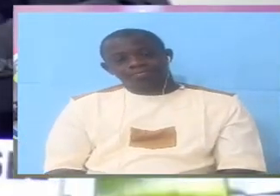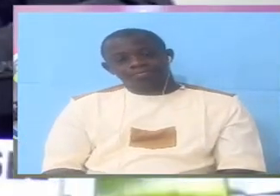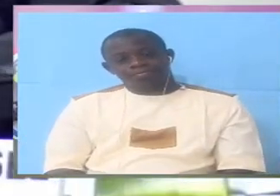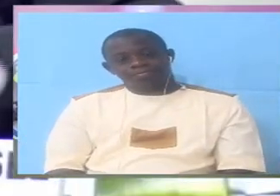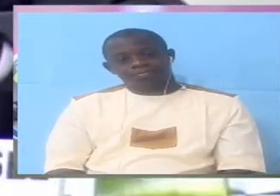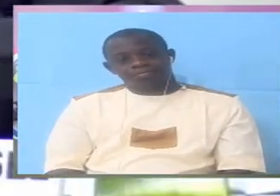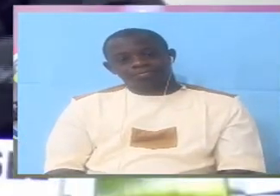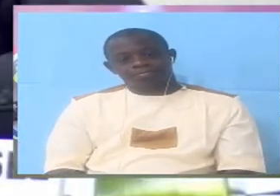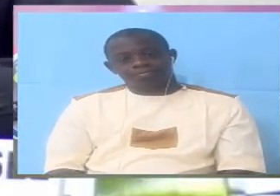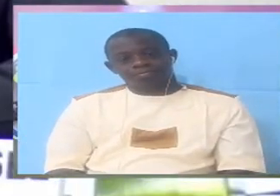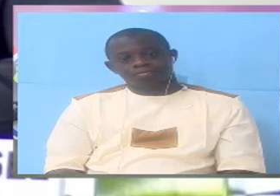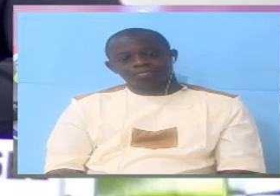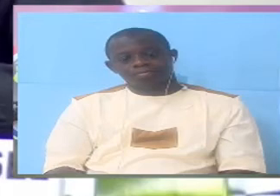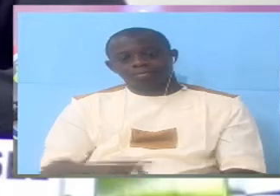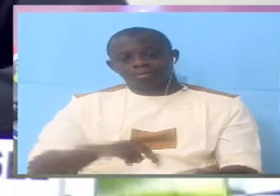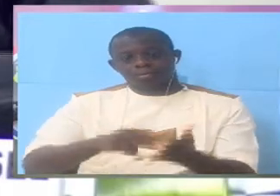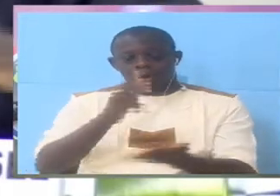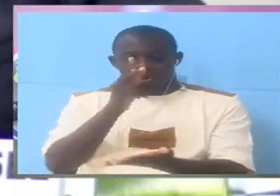So these witnesses